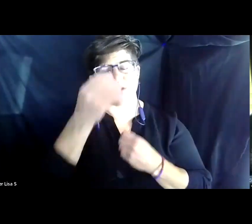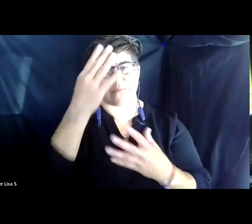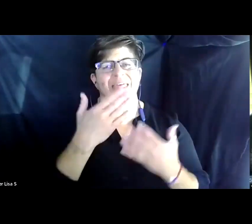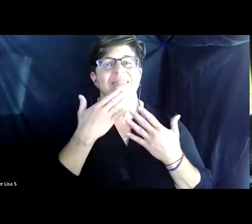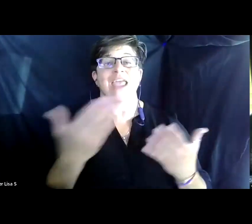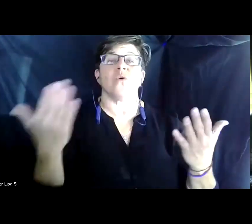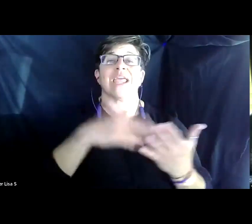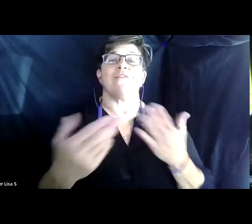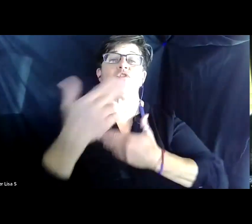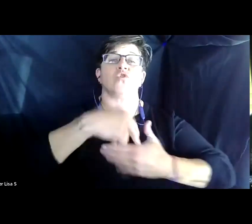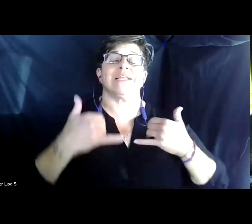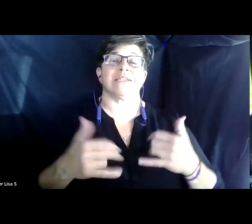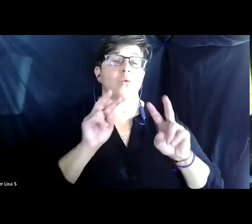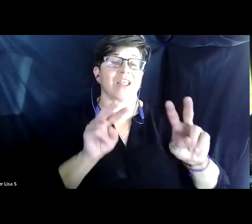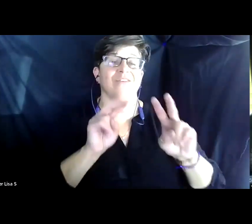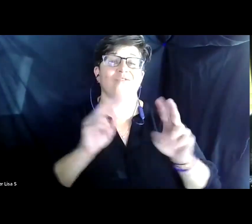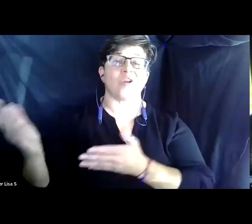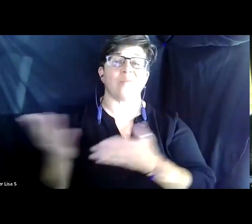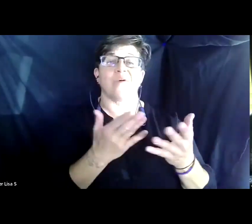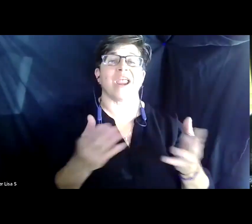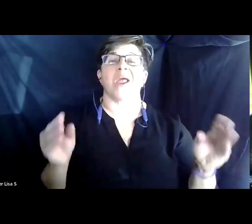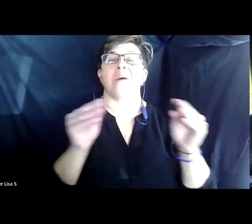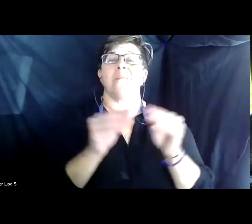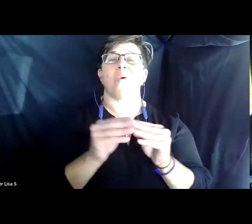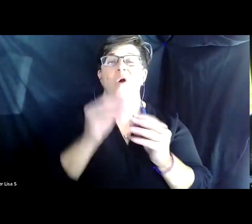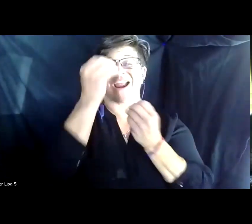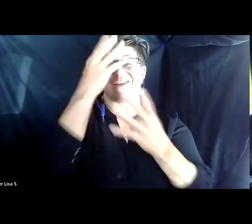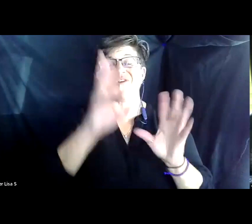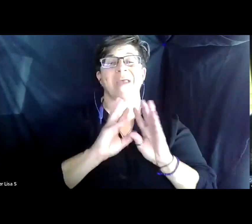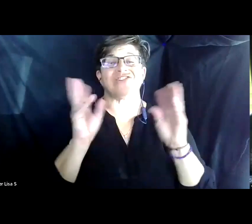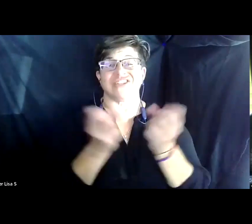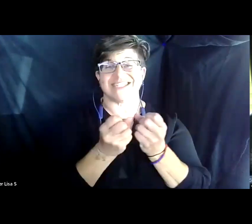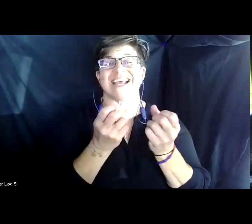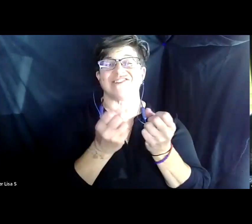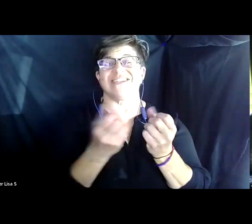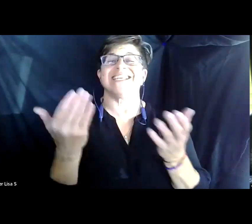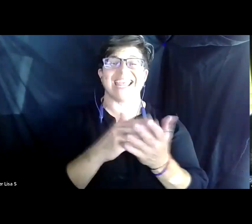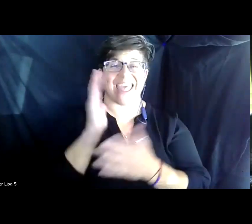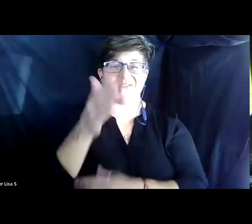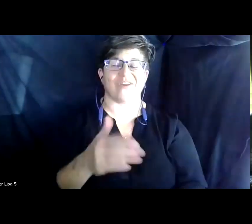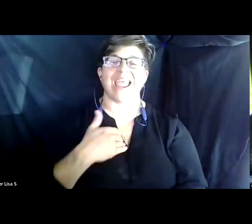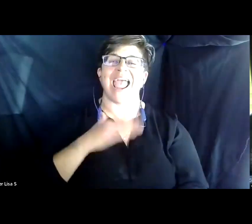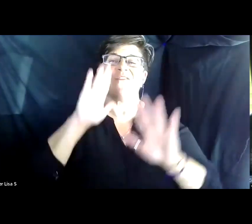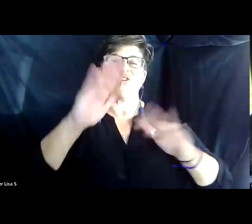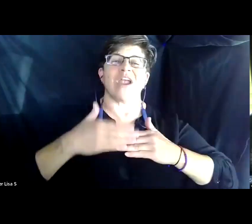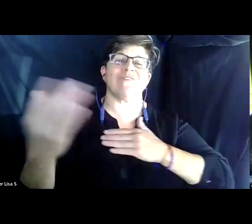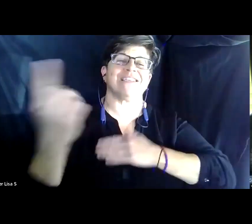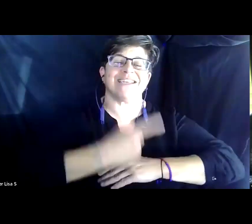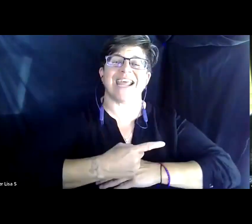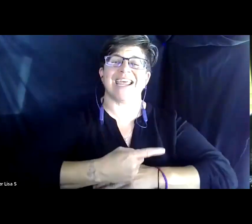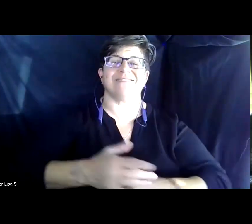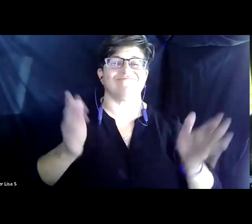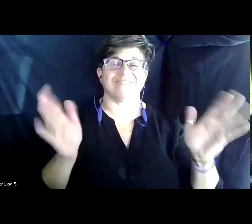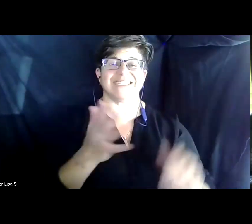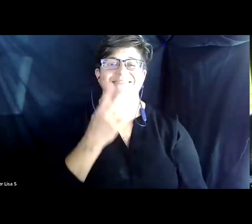forward to bringing webinars and information sessions like this to you again in the future. Have a great rest of your day, and we'll talk to you soon.